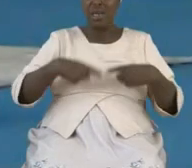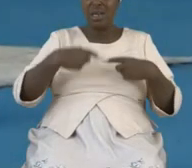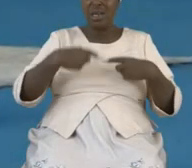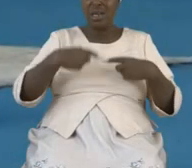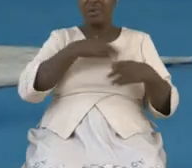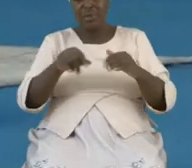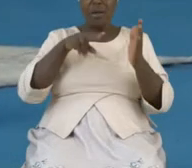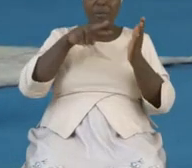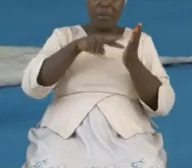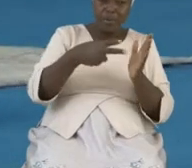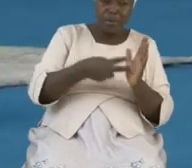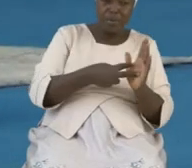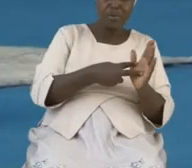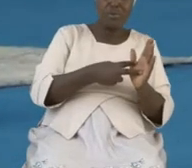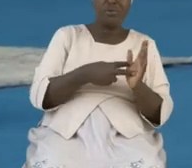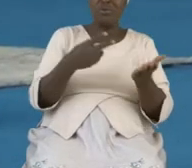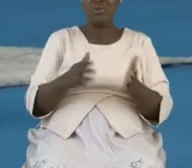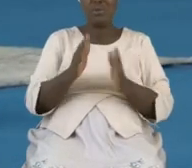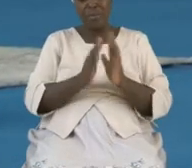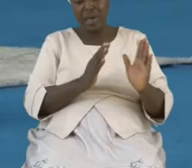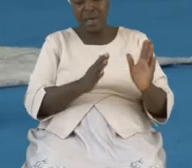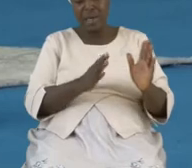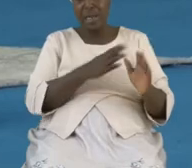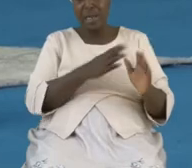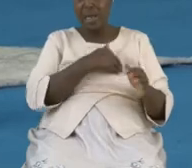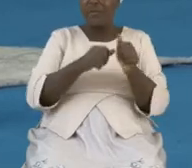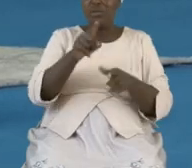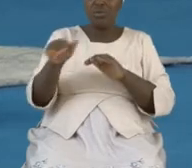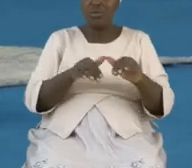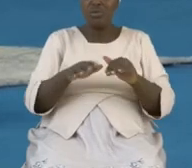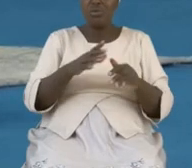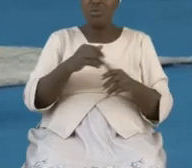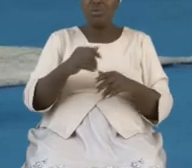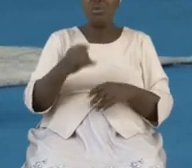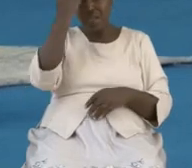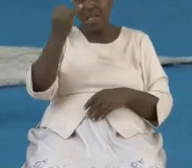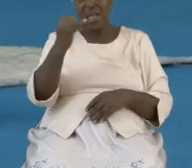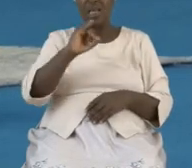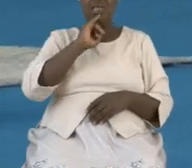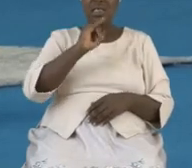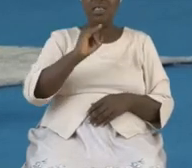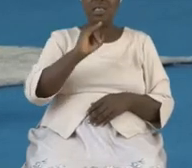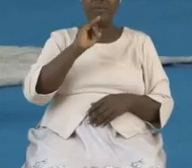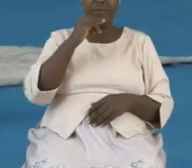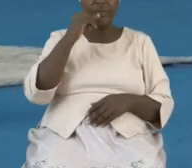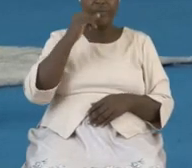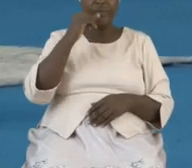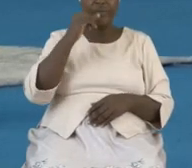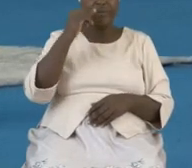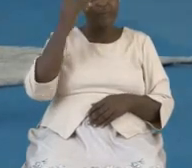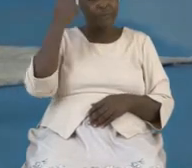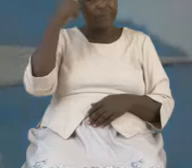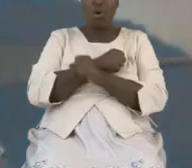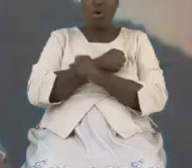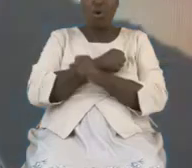plan, everything you do, your ideal is for the love of the world, then